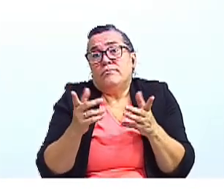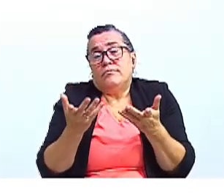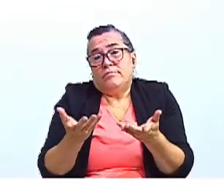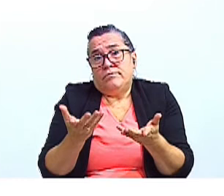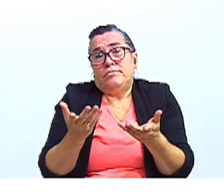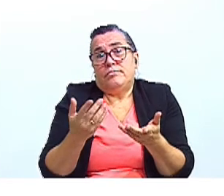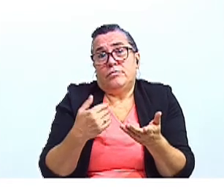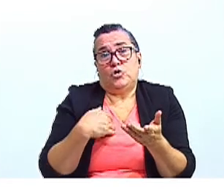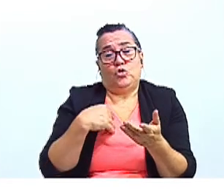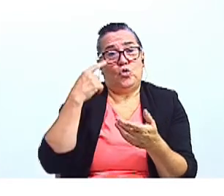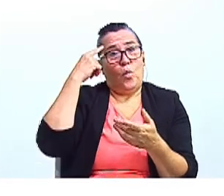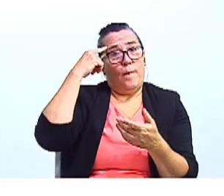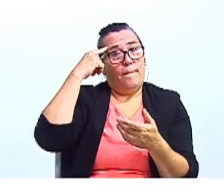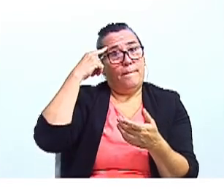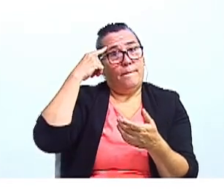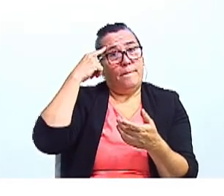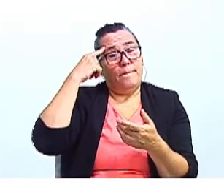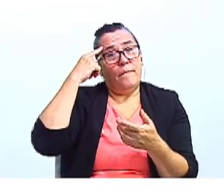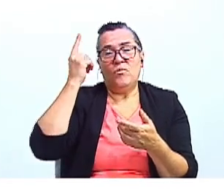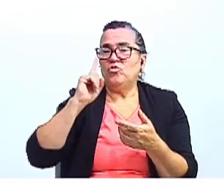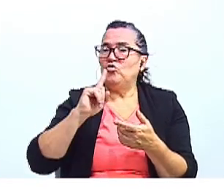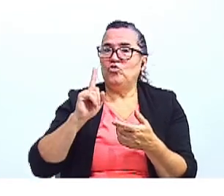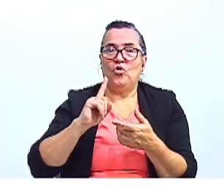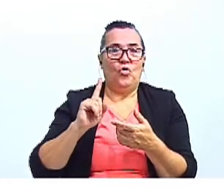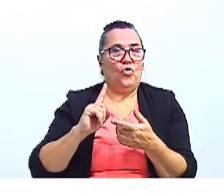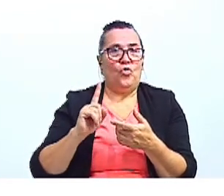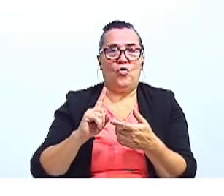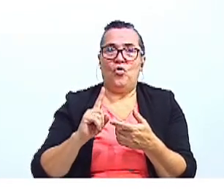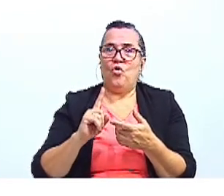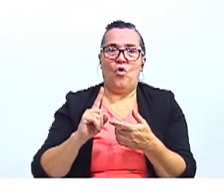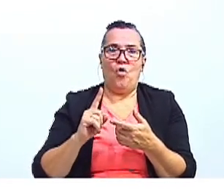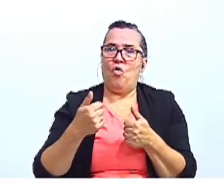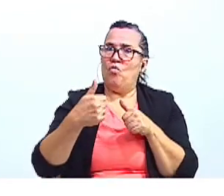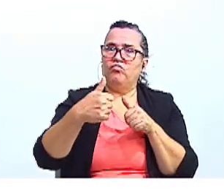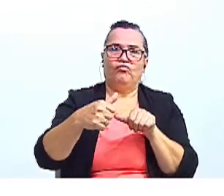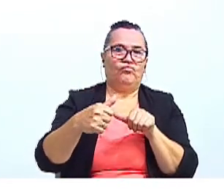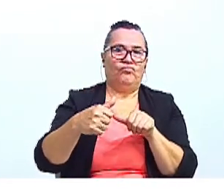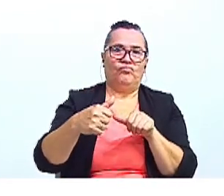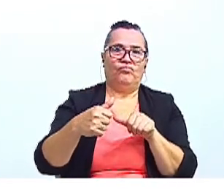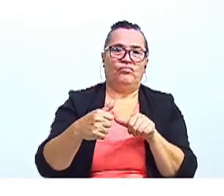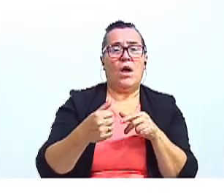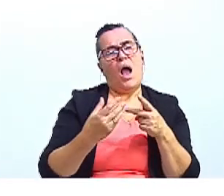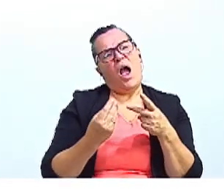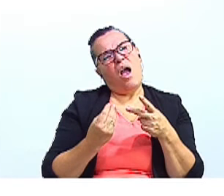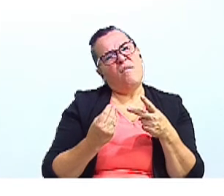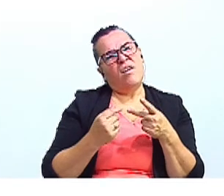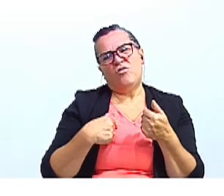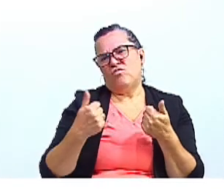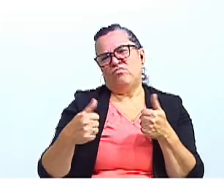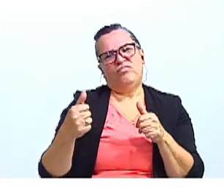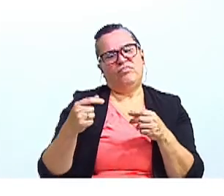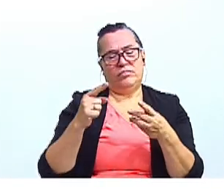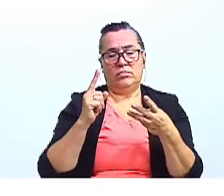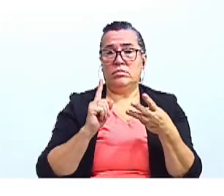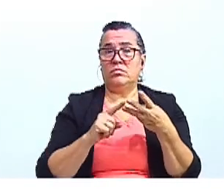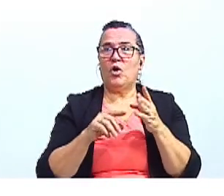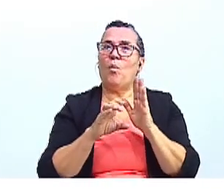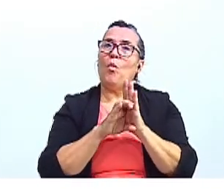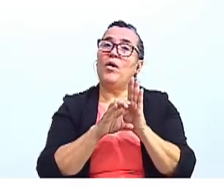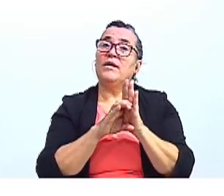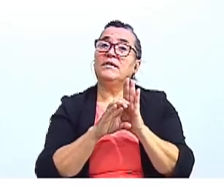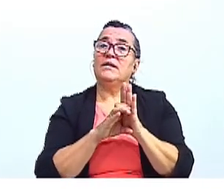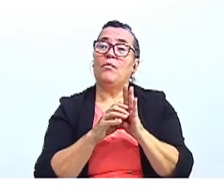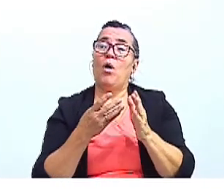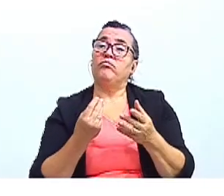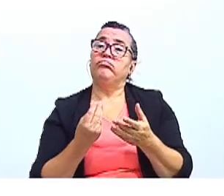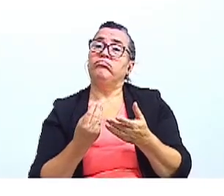I think, I don't think so. I'm afraid I disagree. For example, I'm